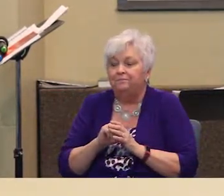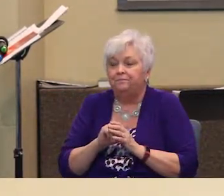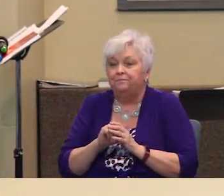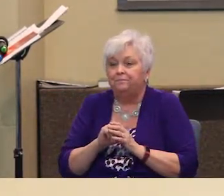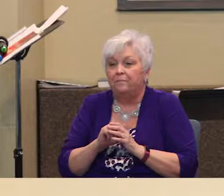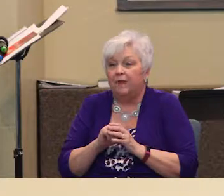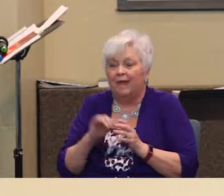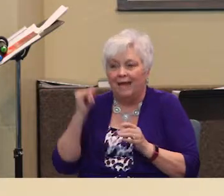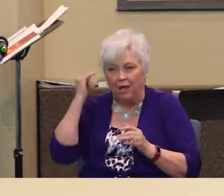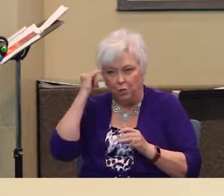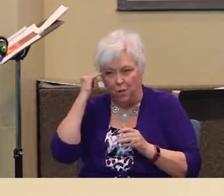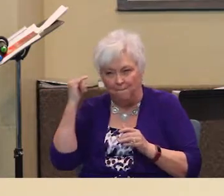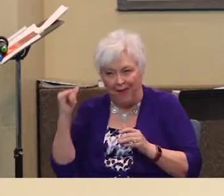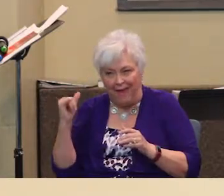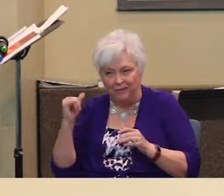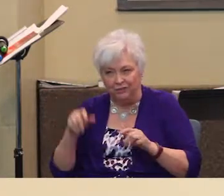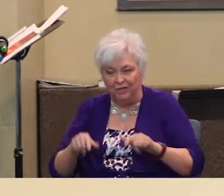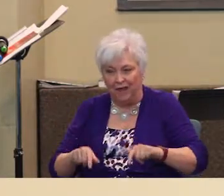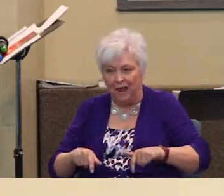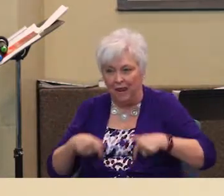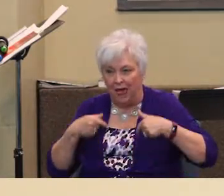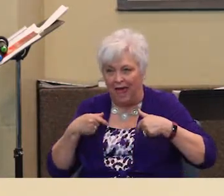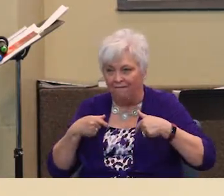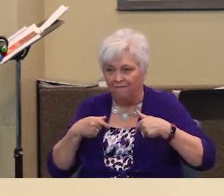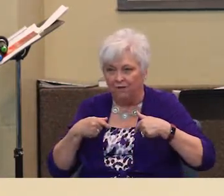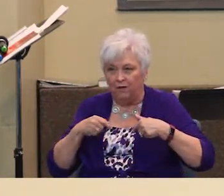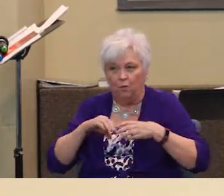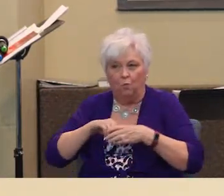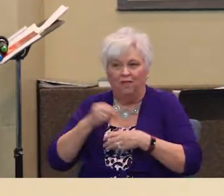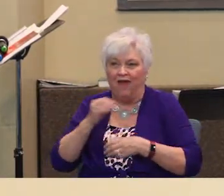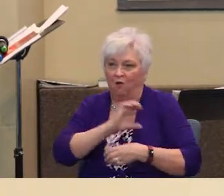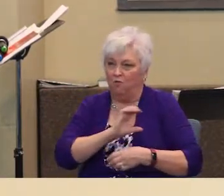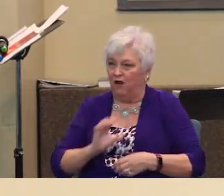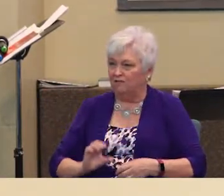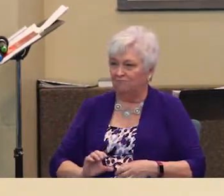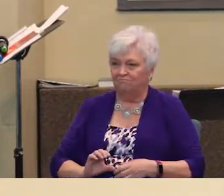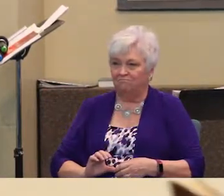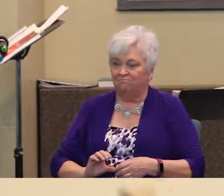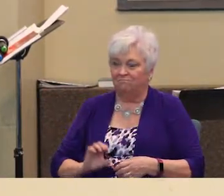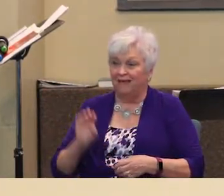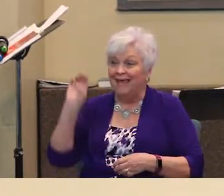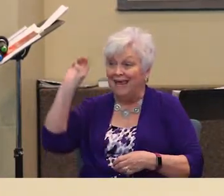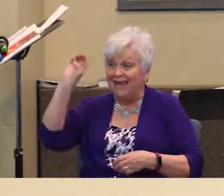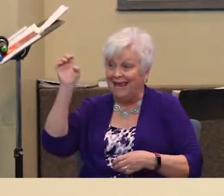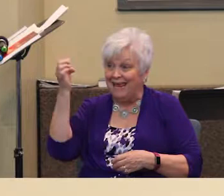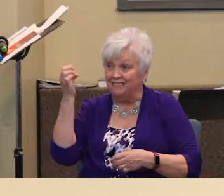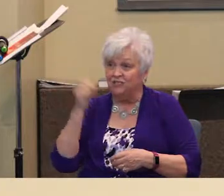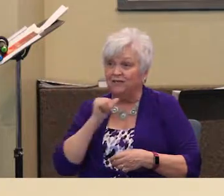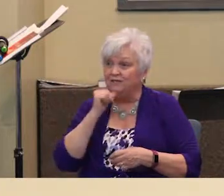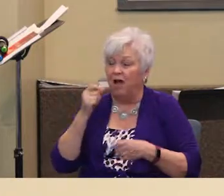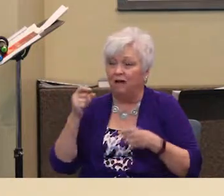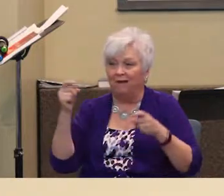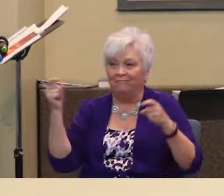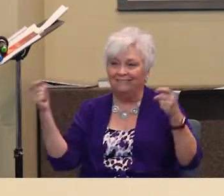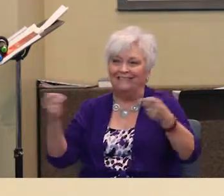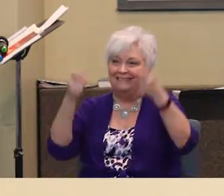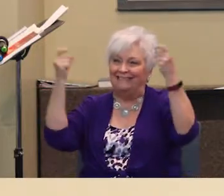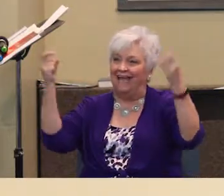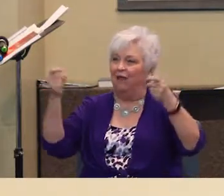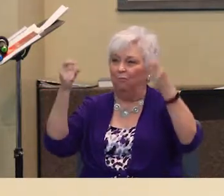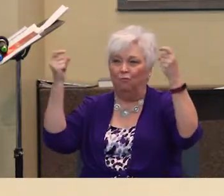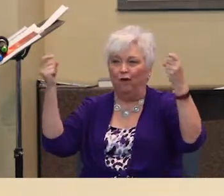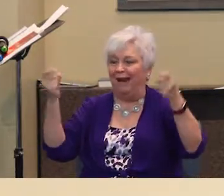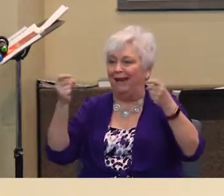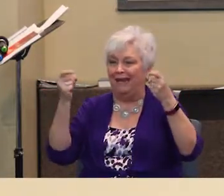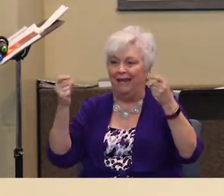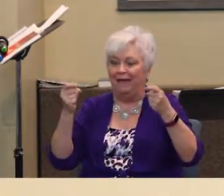imagine life without Christ? See, Easter's not about what we celebrate commercially. It has nothing